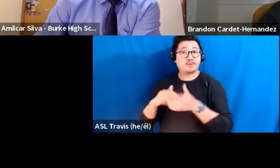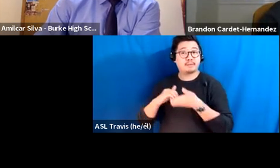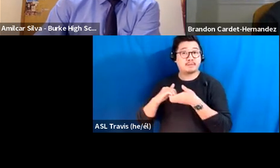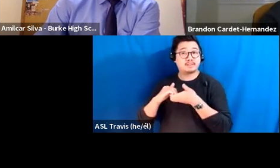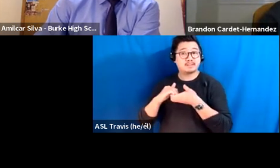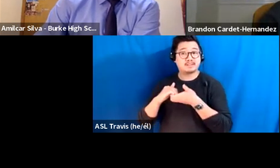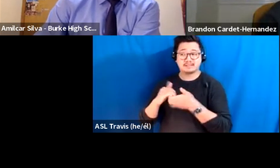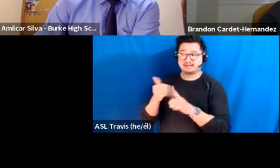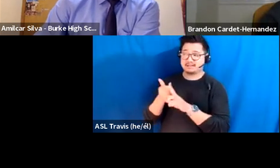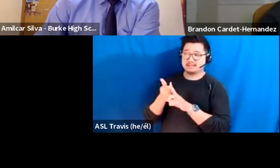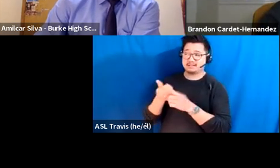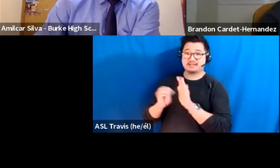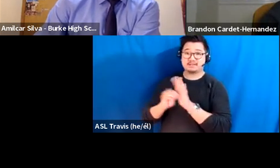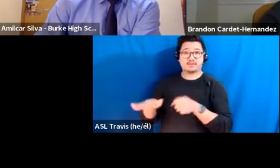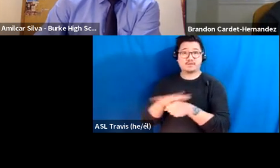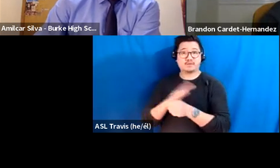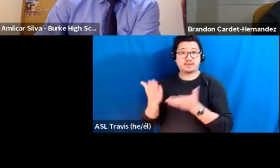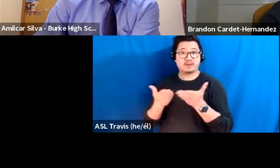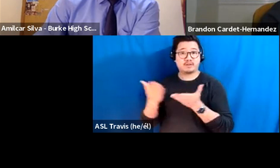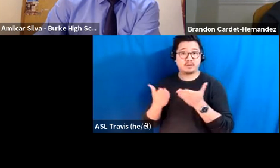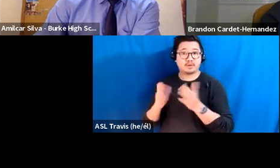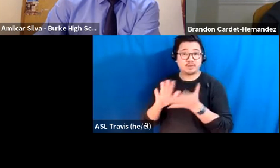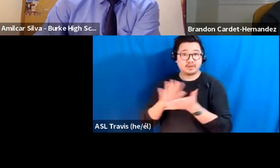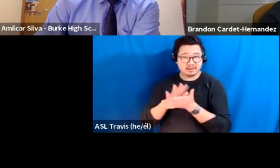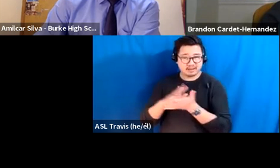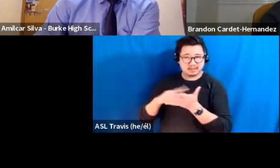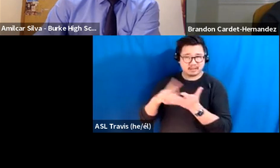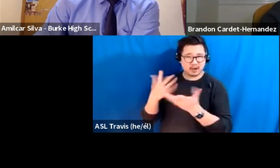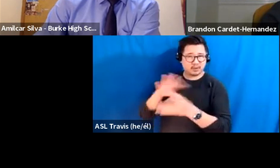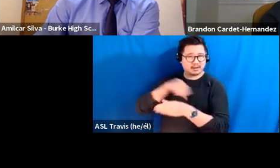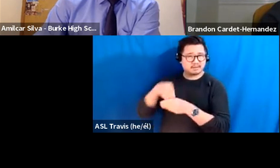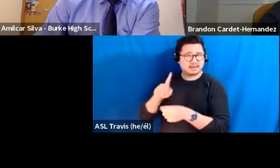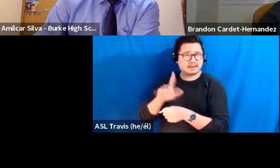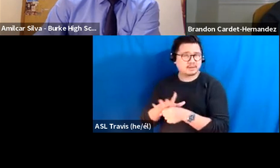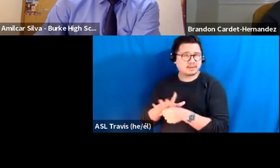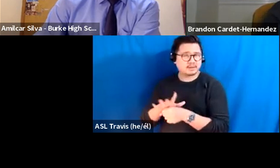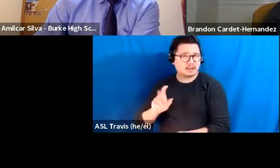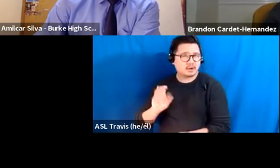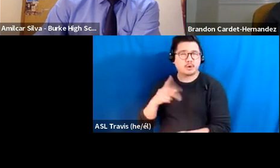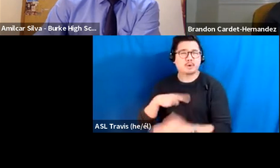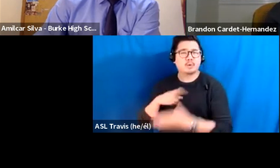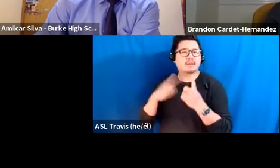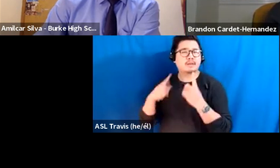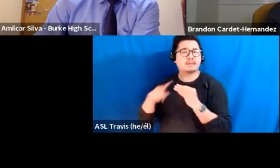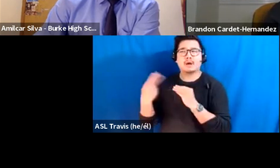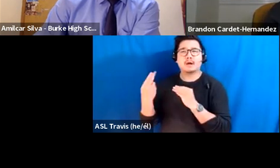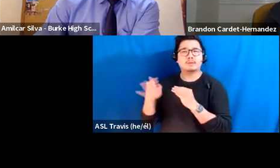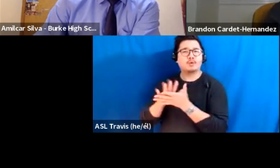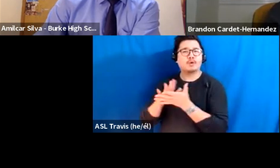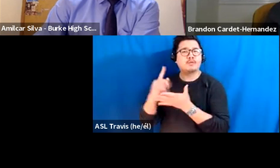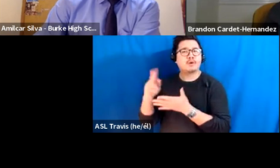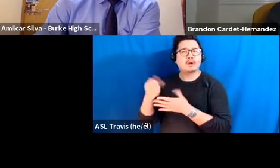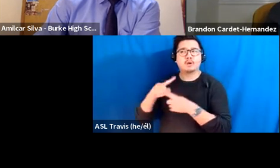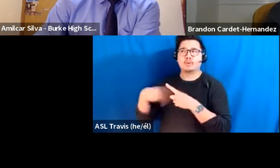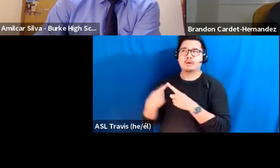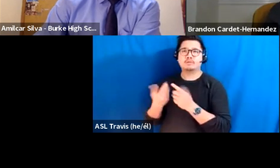model of a full service school is is that kind of built into the guarantee and how are you thinking of hub schools for high schools as you redesign